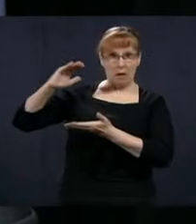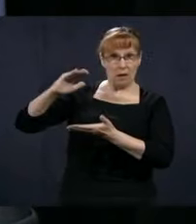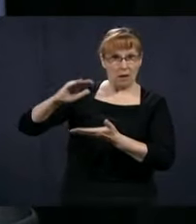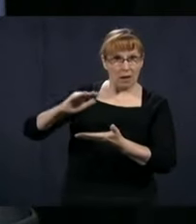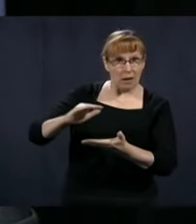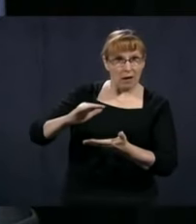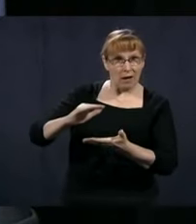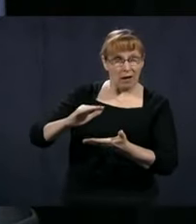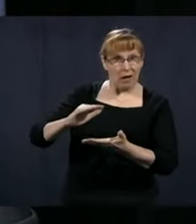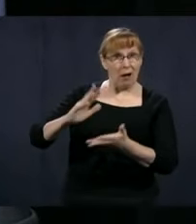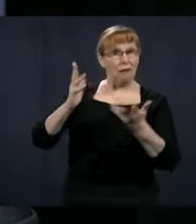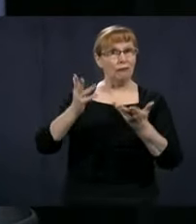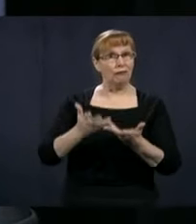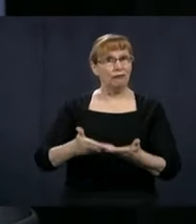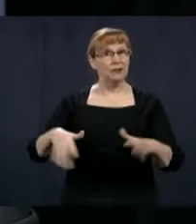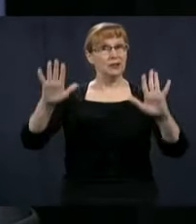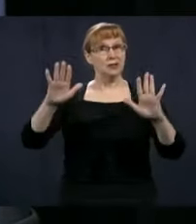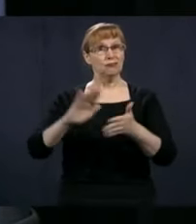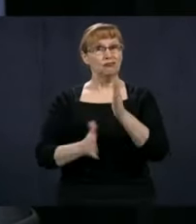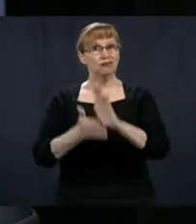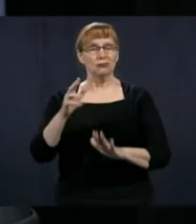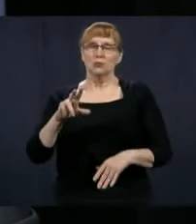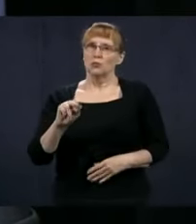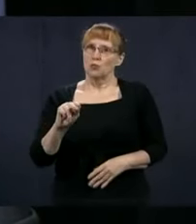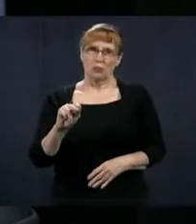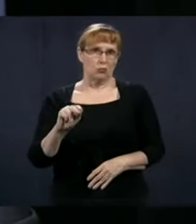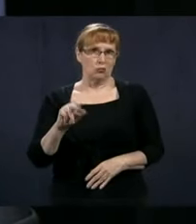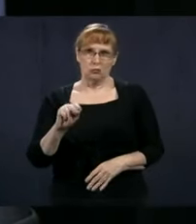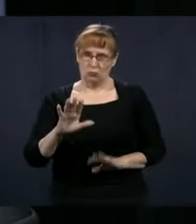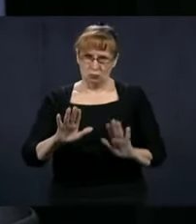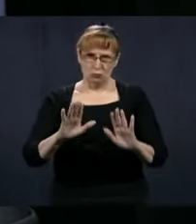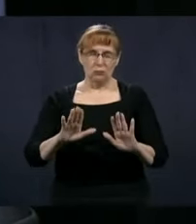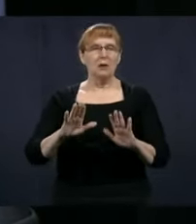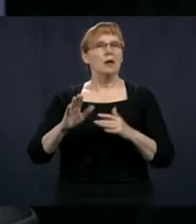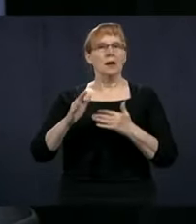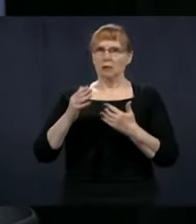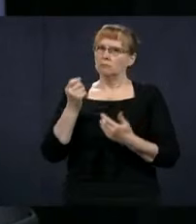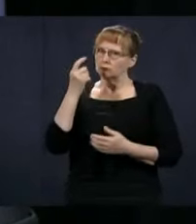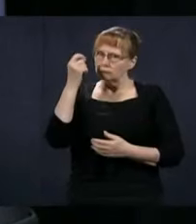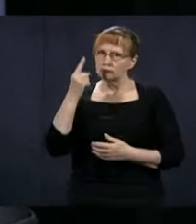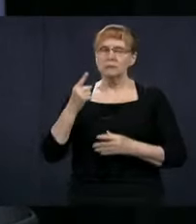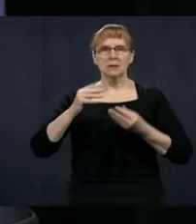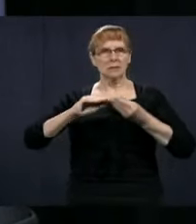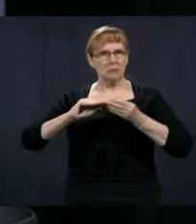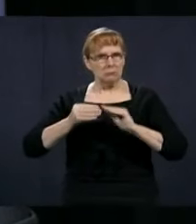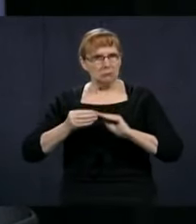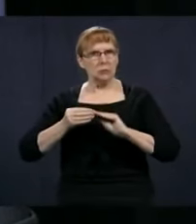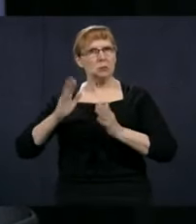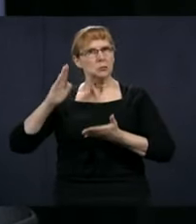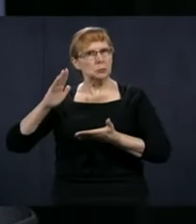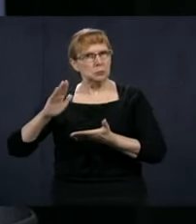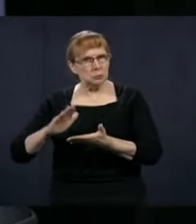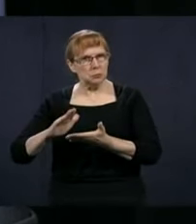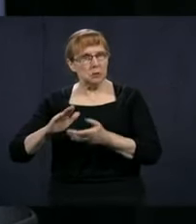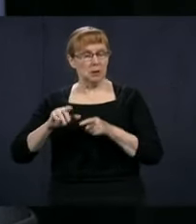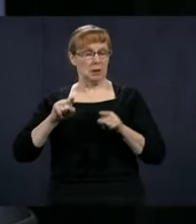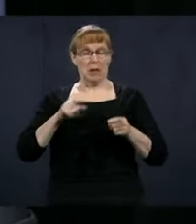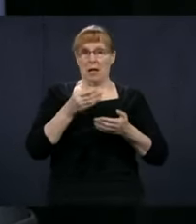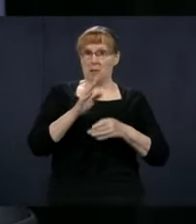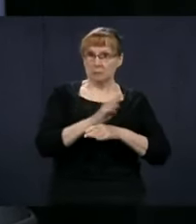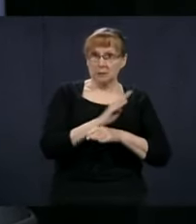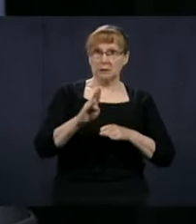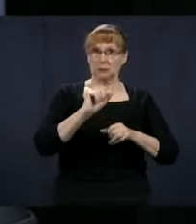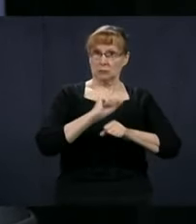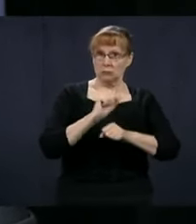the virus is gone. Even if we gradually reopen our economy, we must